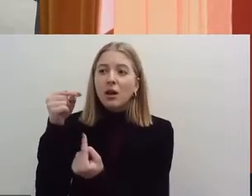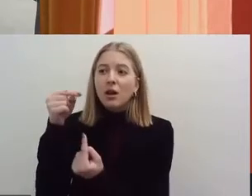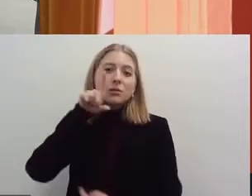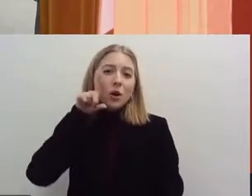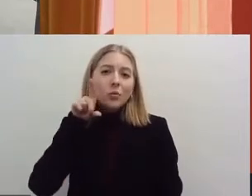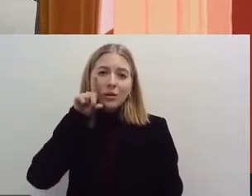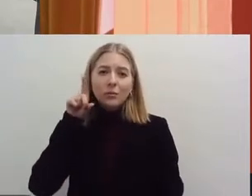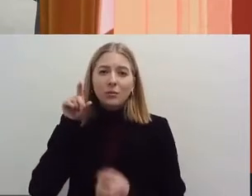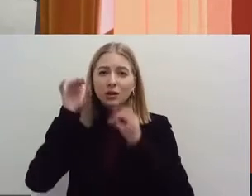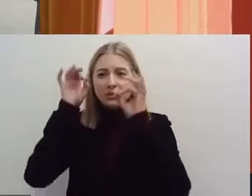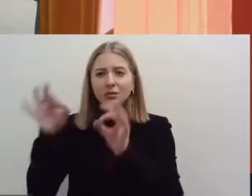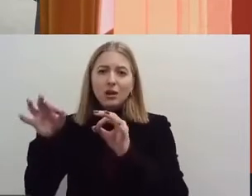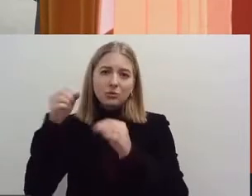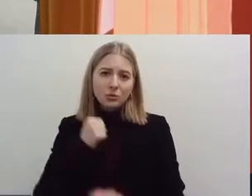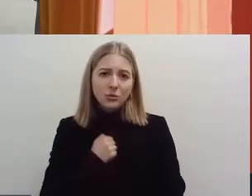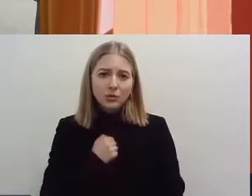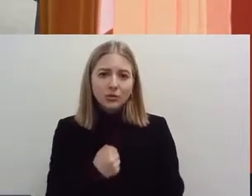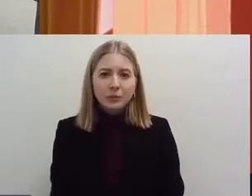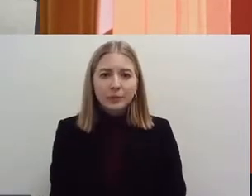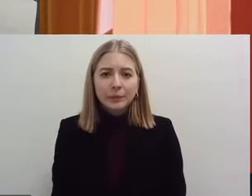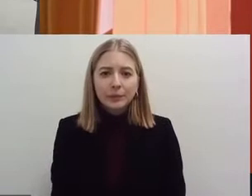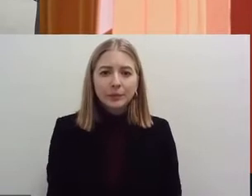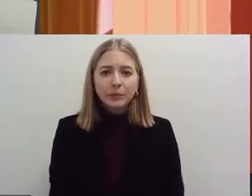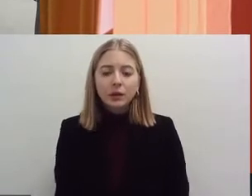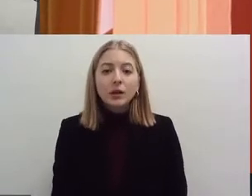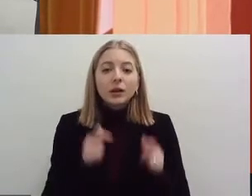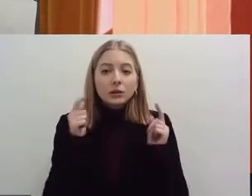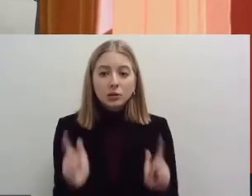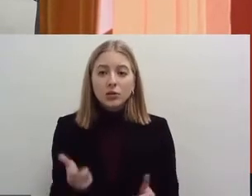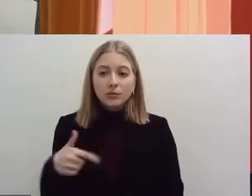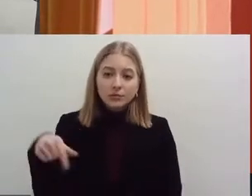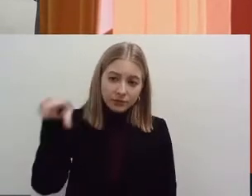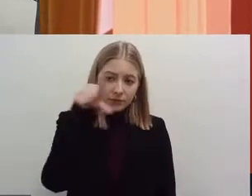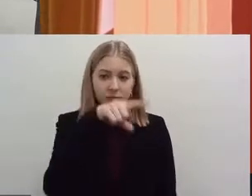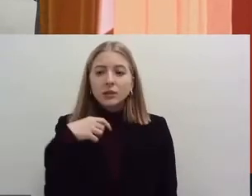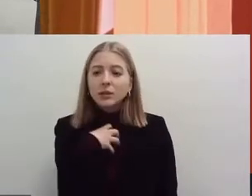should feel free to express themselves, to